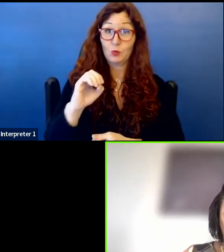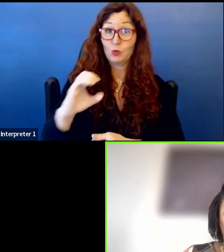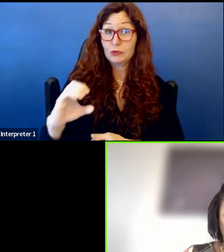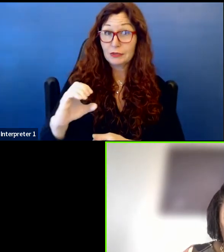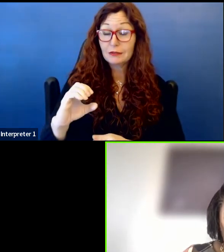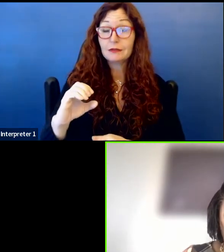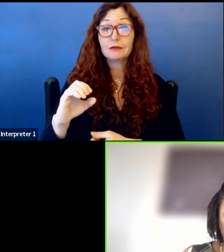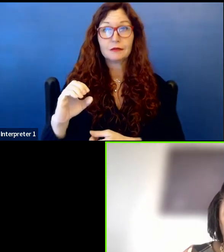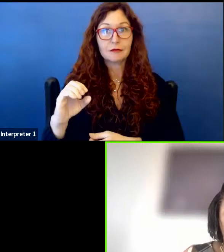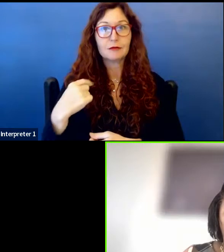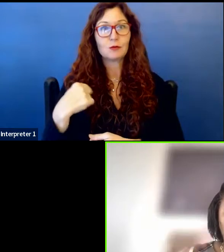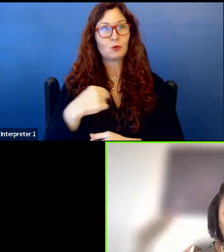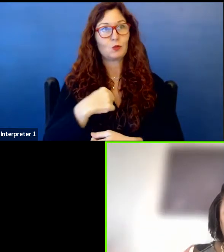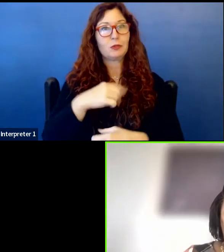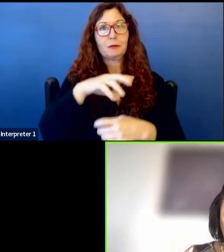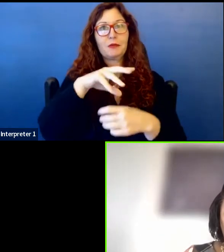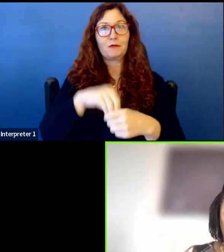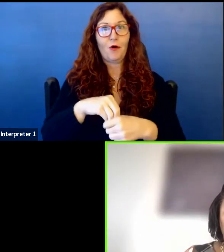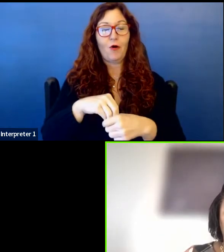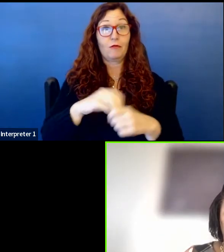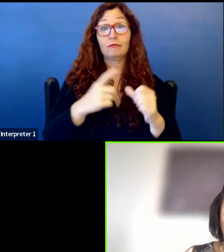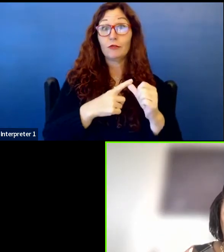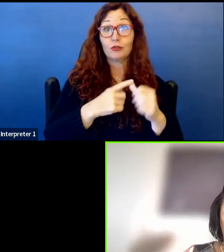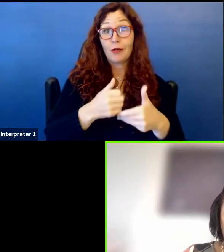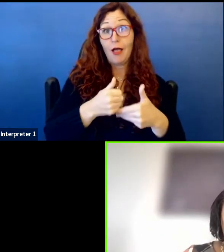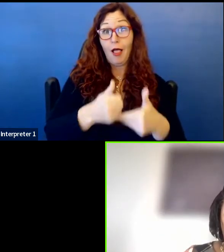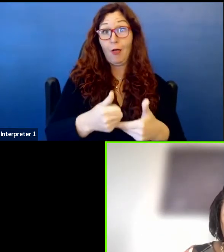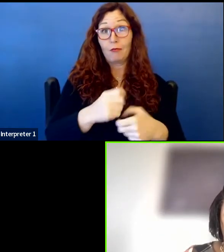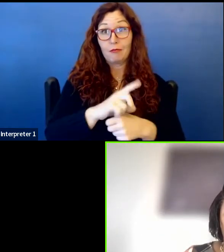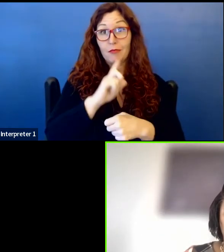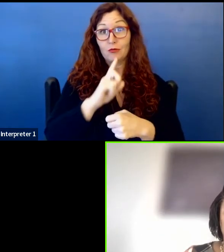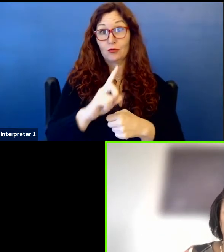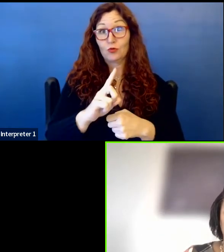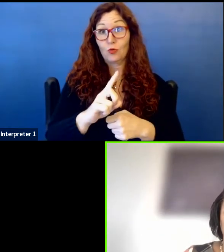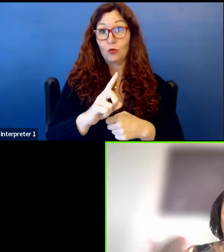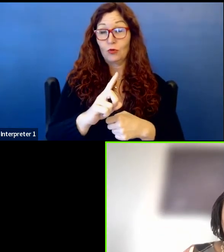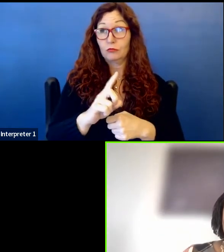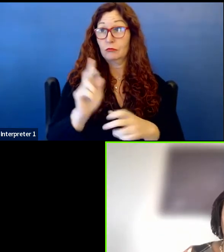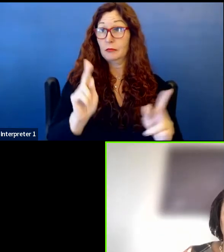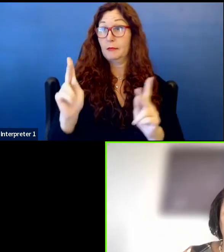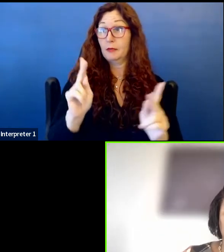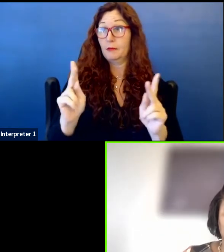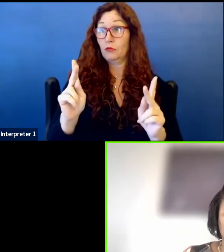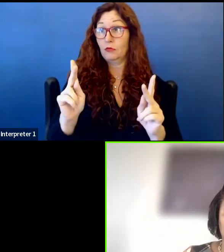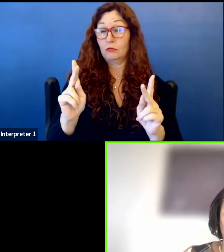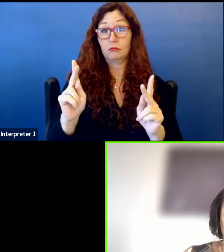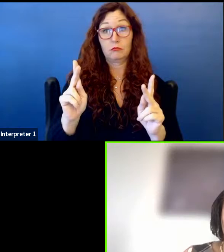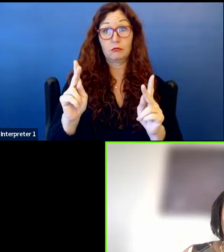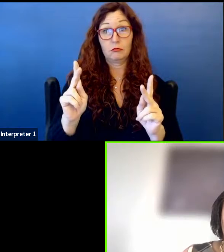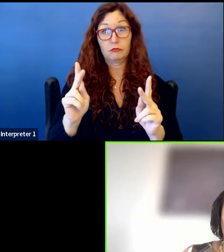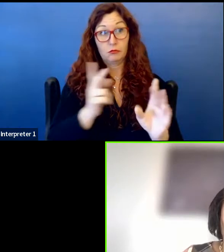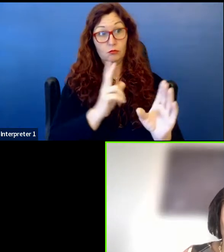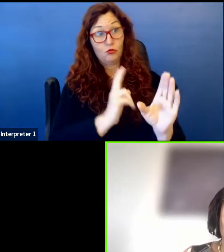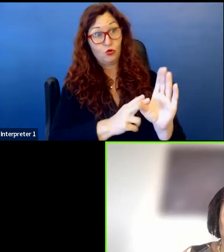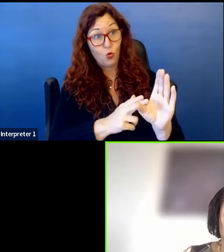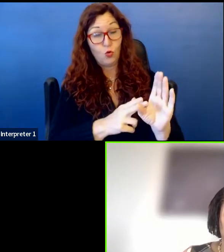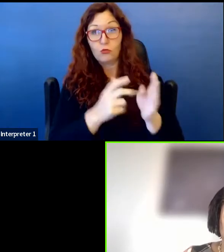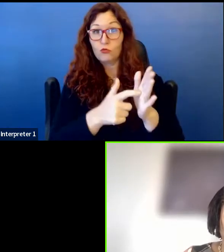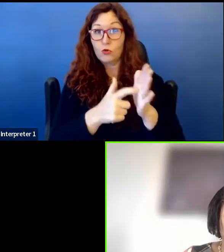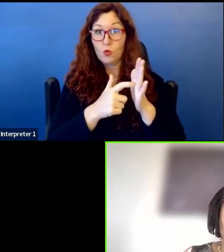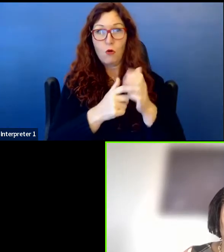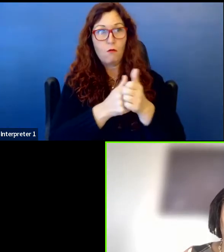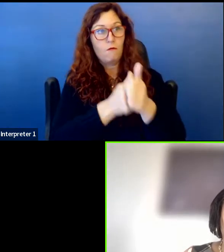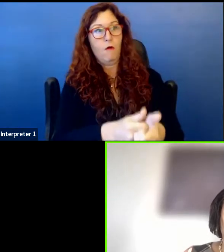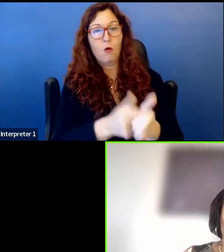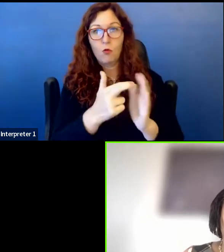of you know one helping ensure that our councils are being um held up to the standard that the national building trades uh believes is very